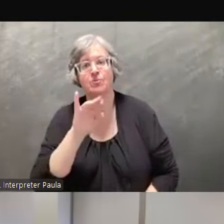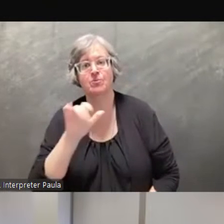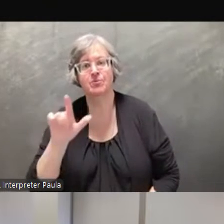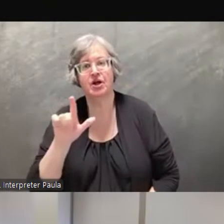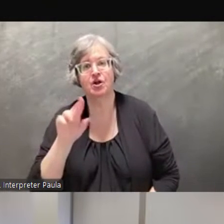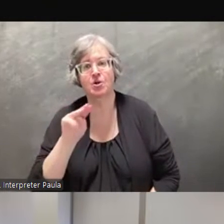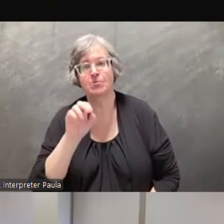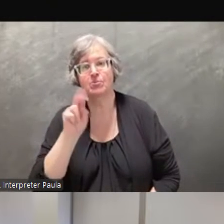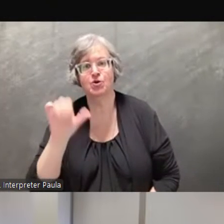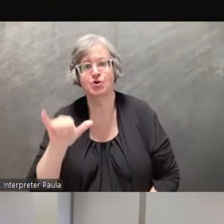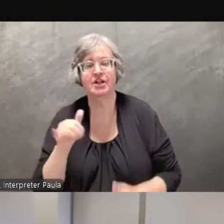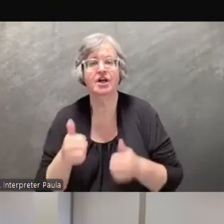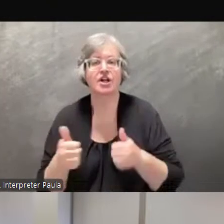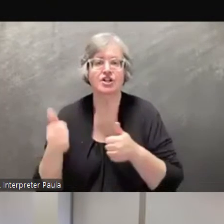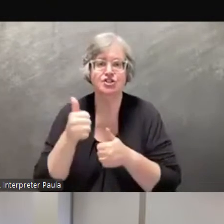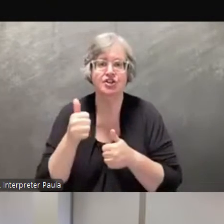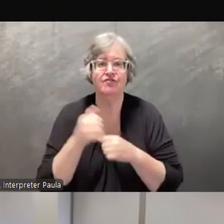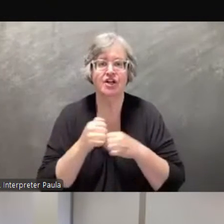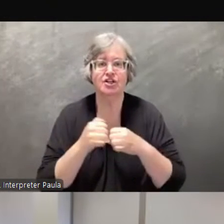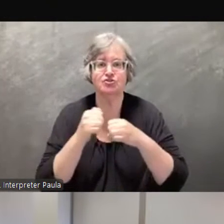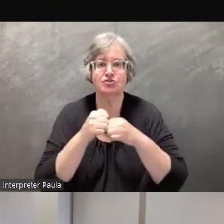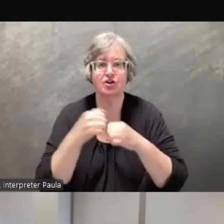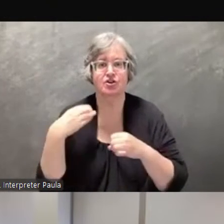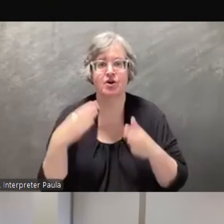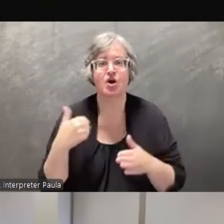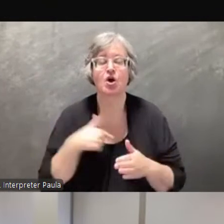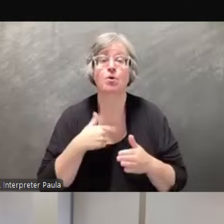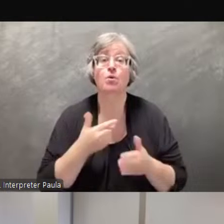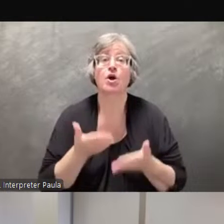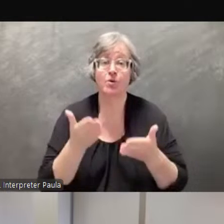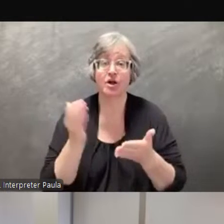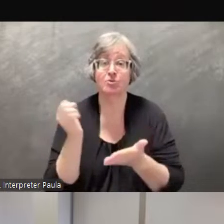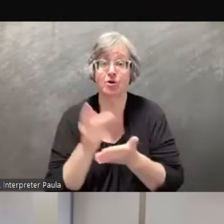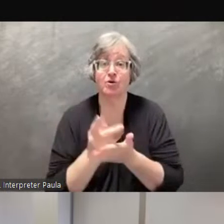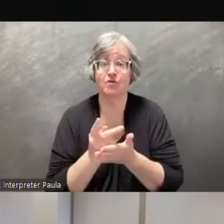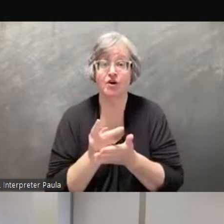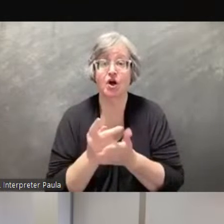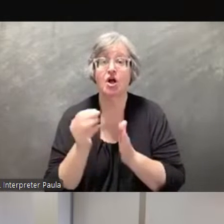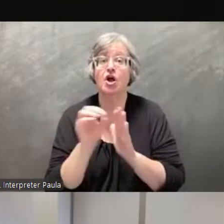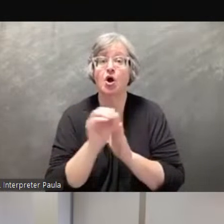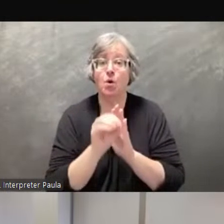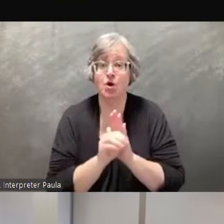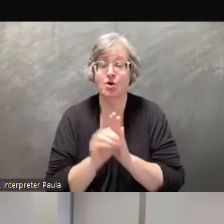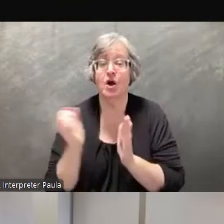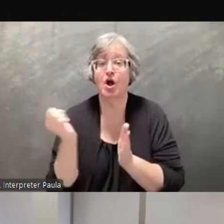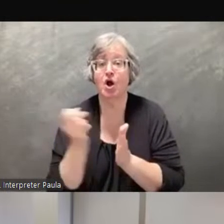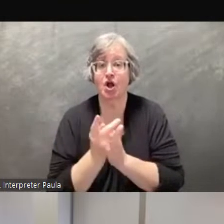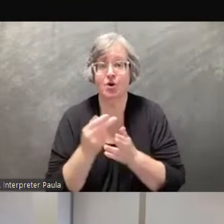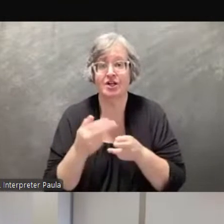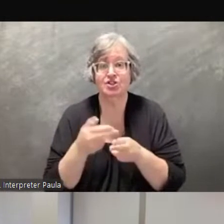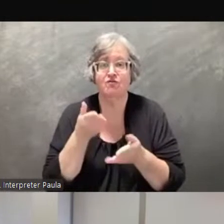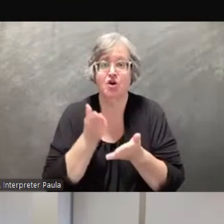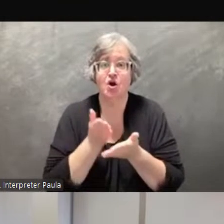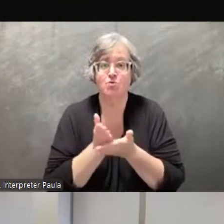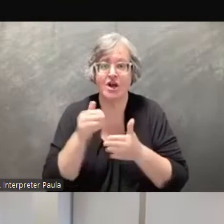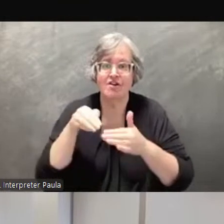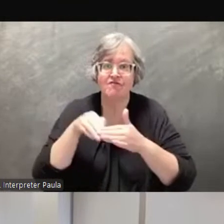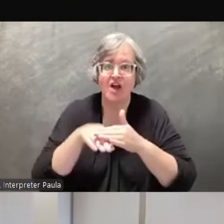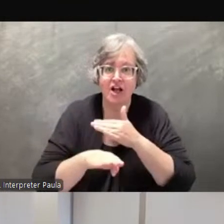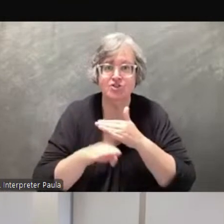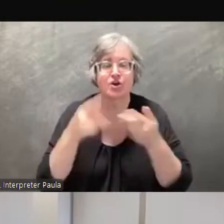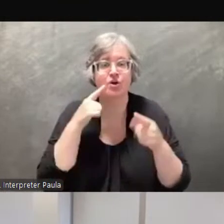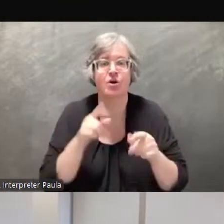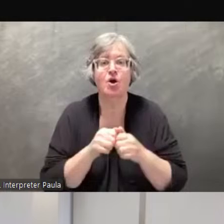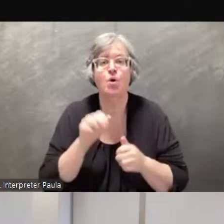Officer. Staff recommends approval of an ordinance authorizing a temporary right of entry agreement with the